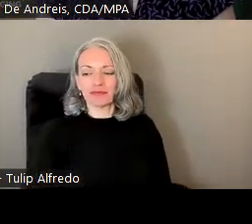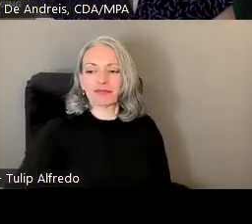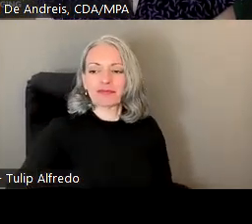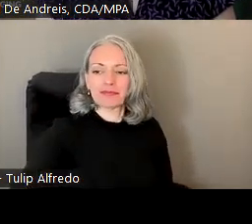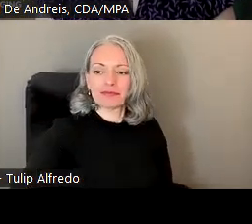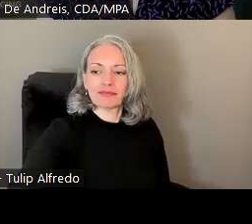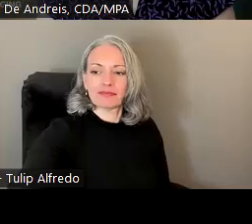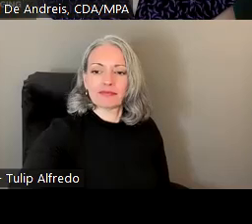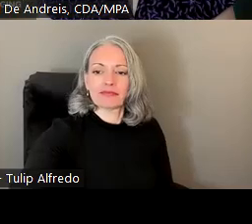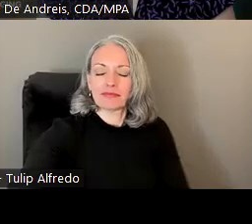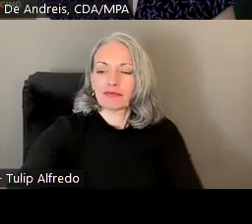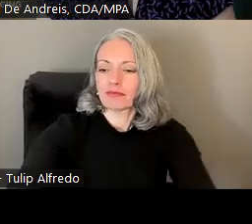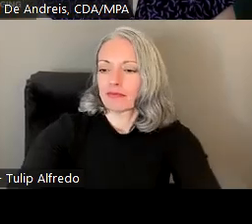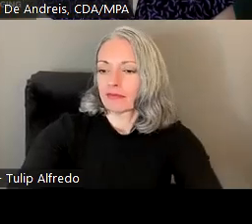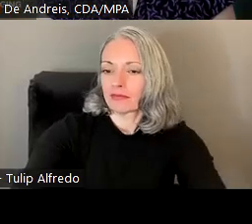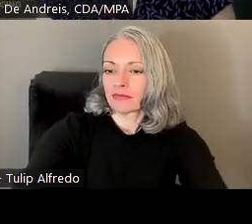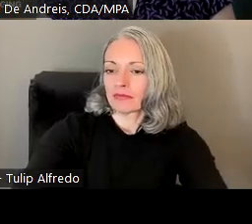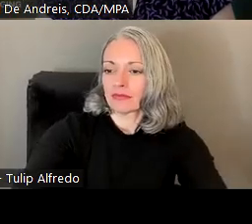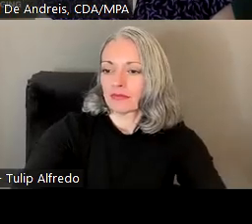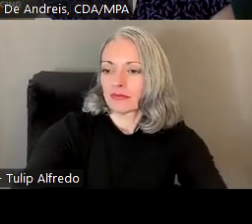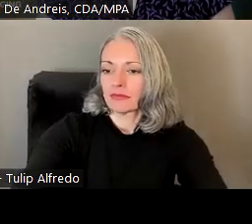Next slide, please, Rosie.